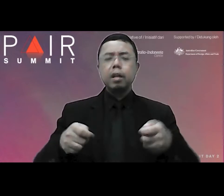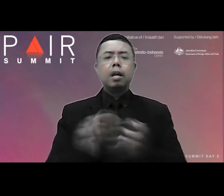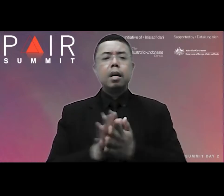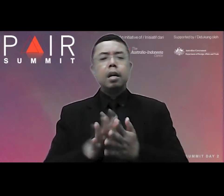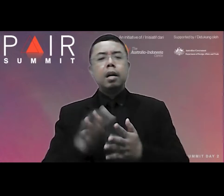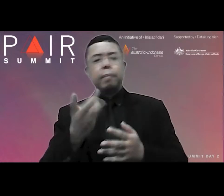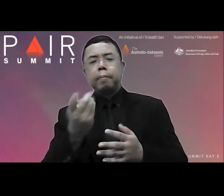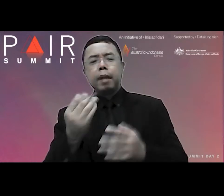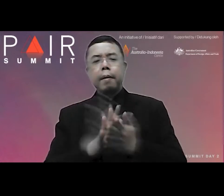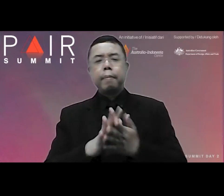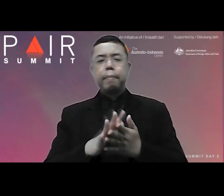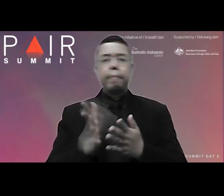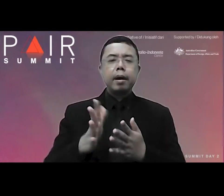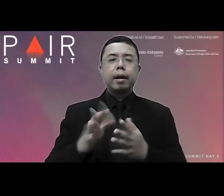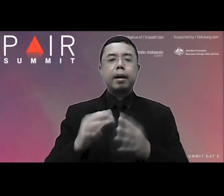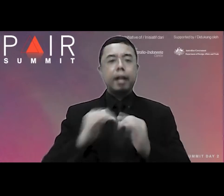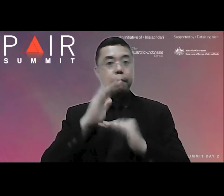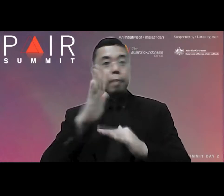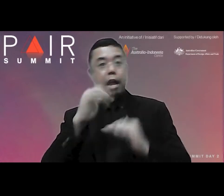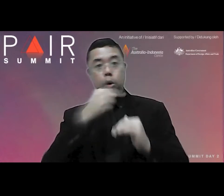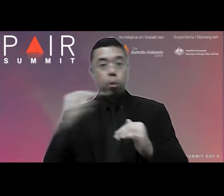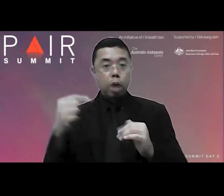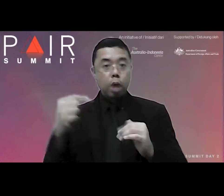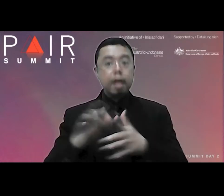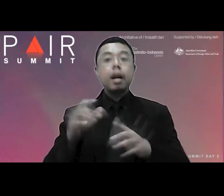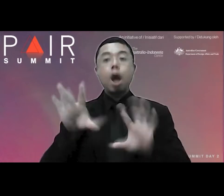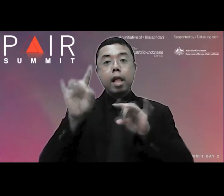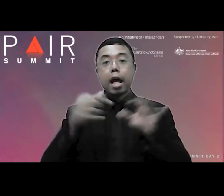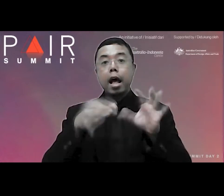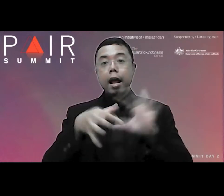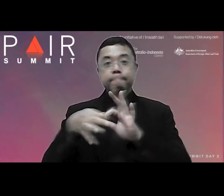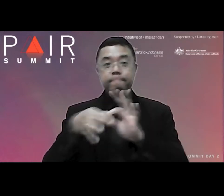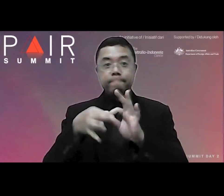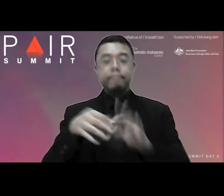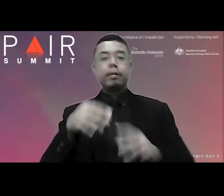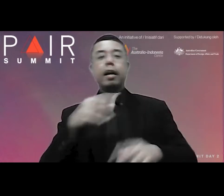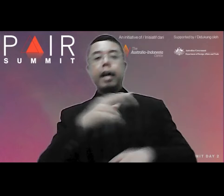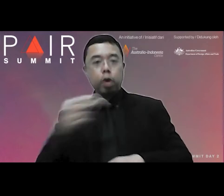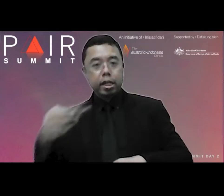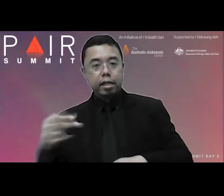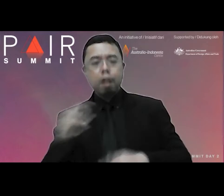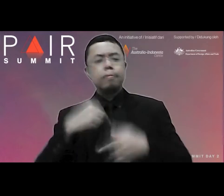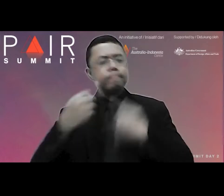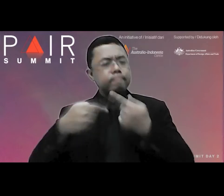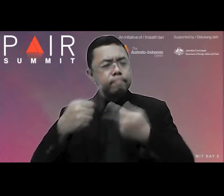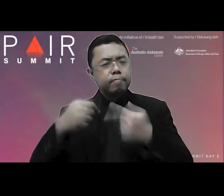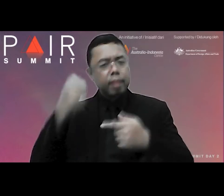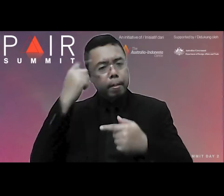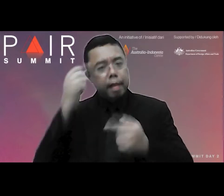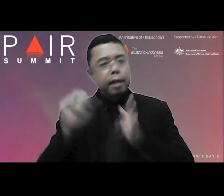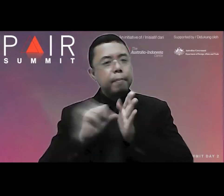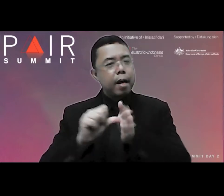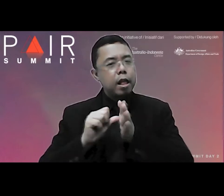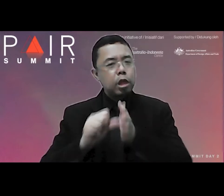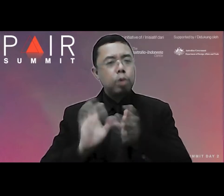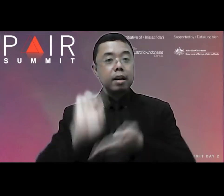from each other, and help each other to move forward so that in the future these kinds of emergencies can be better handled